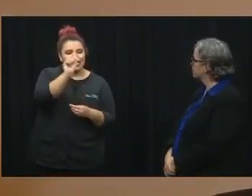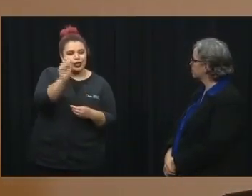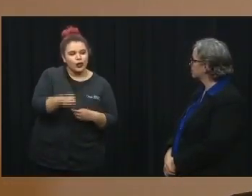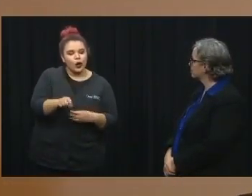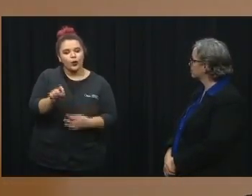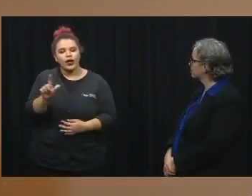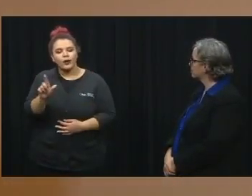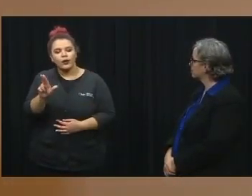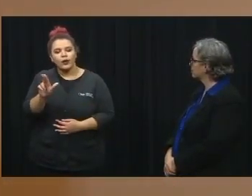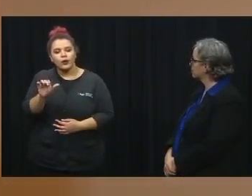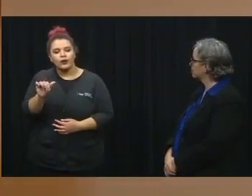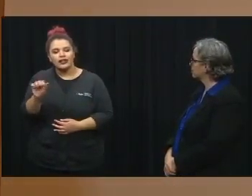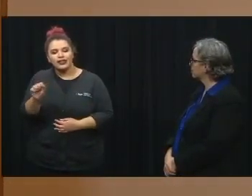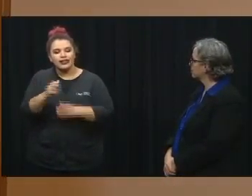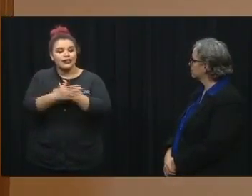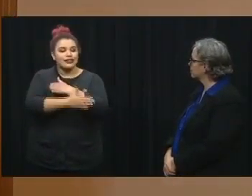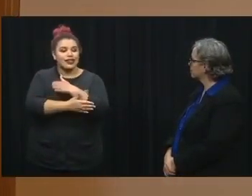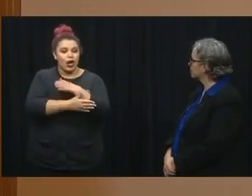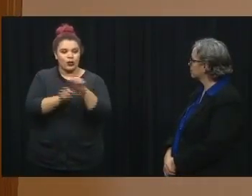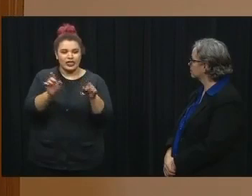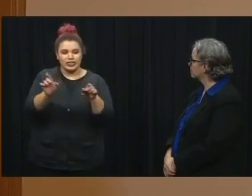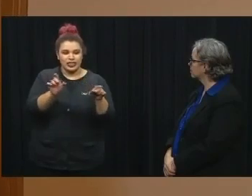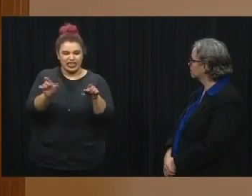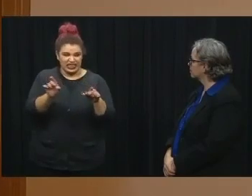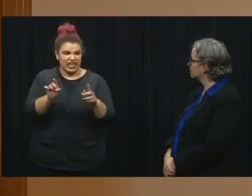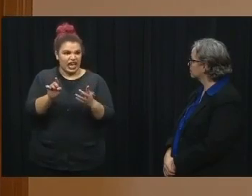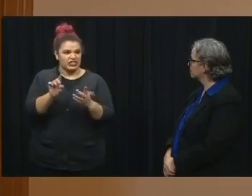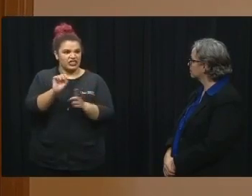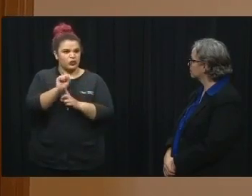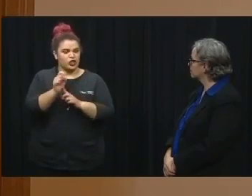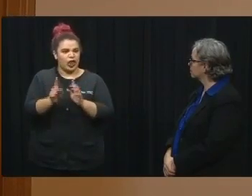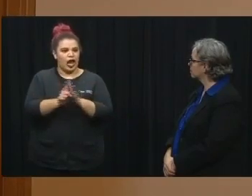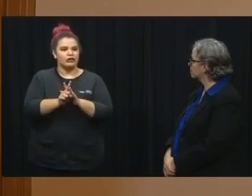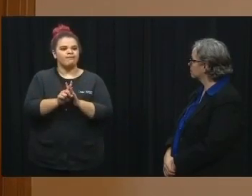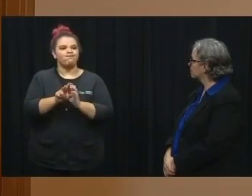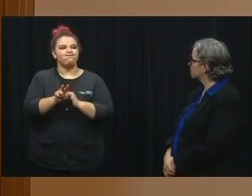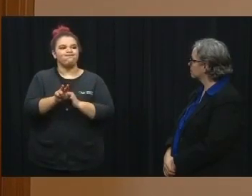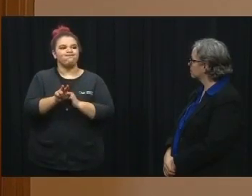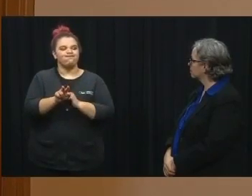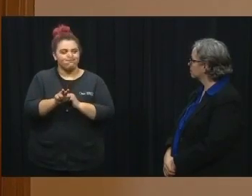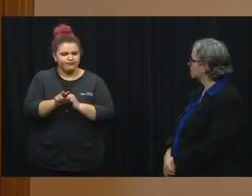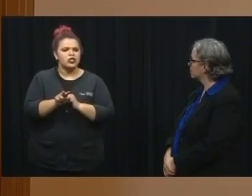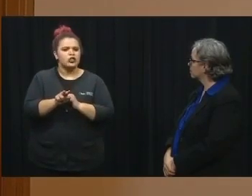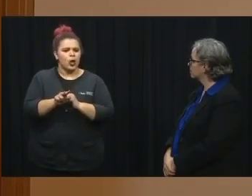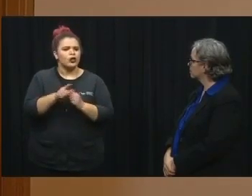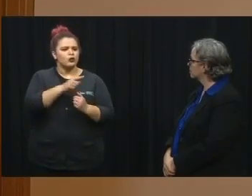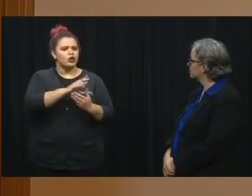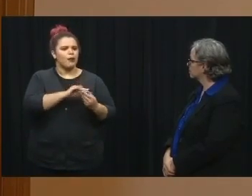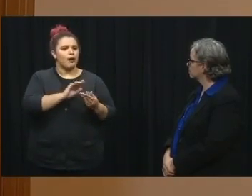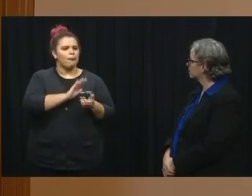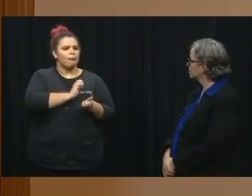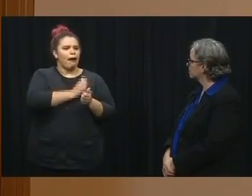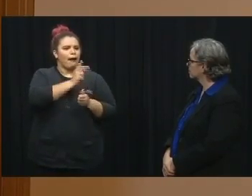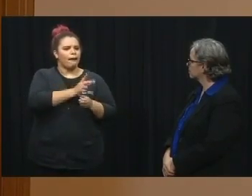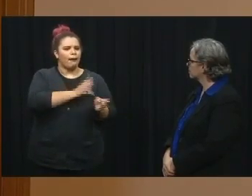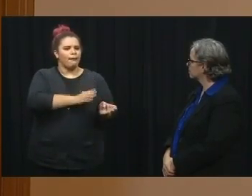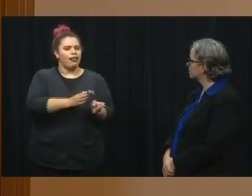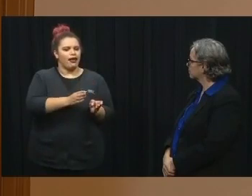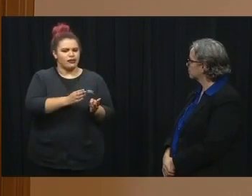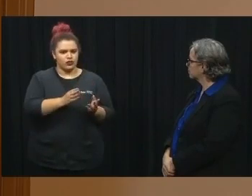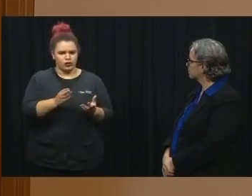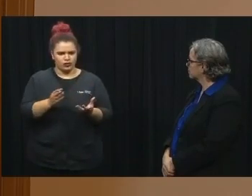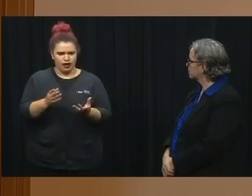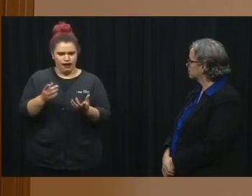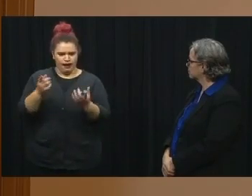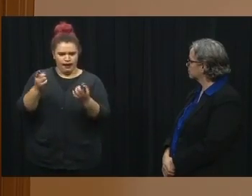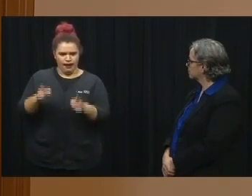there and the fact that you're working on contingencies. What is it that can be done when the department on the front line is closed down and the